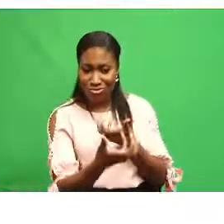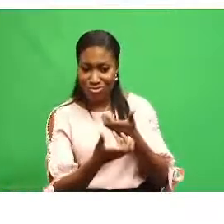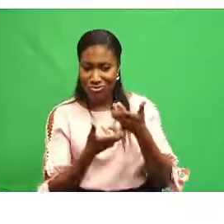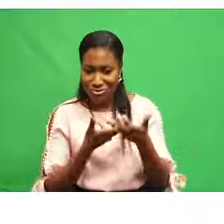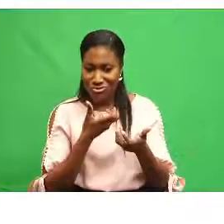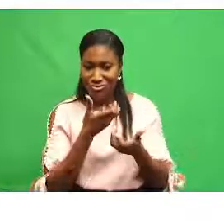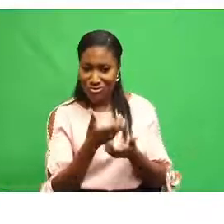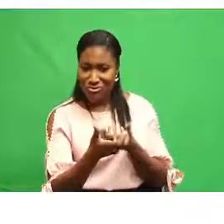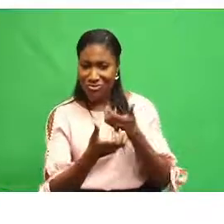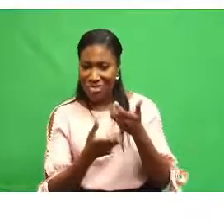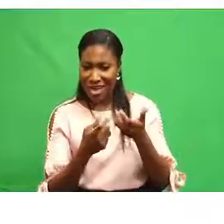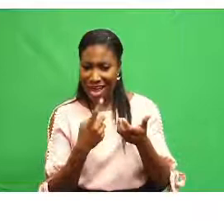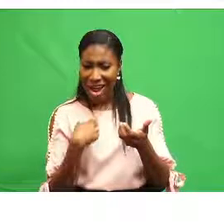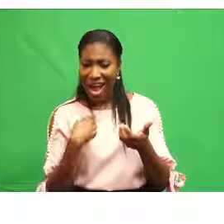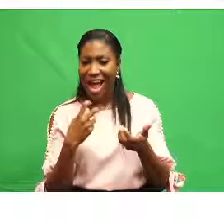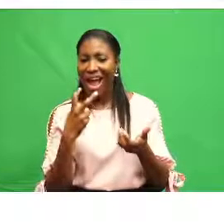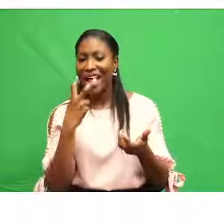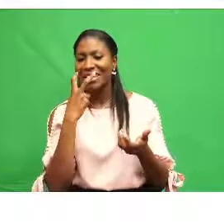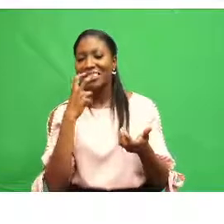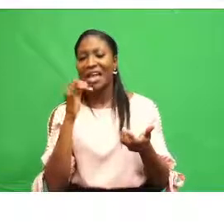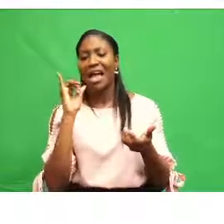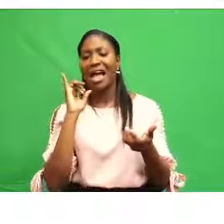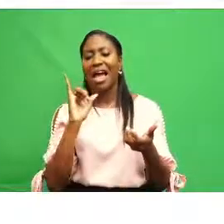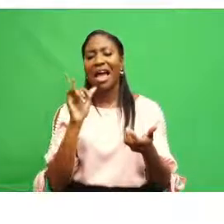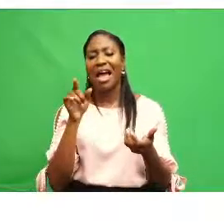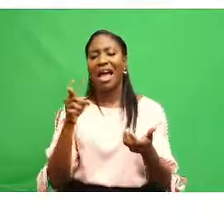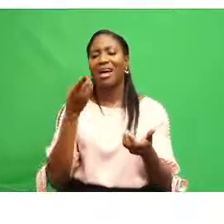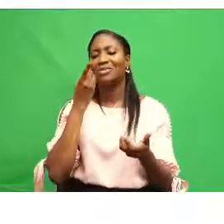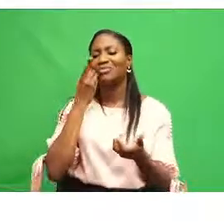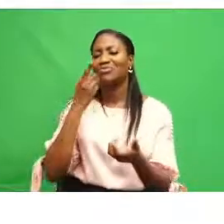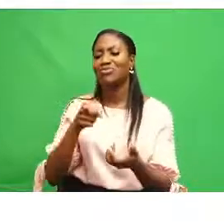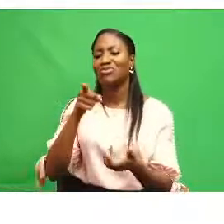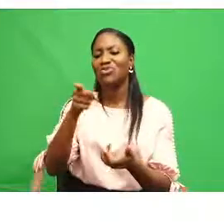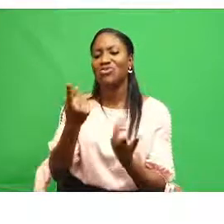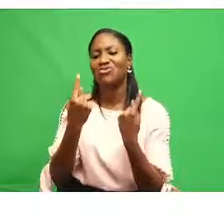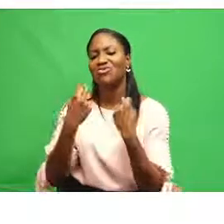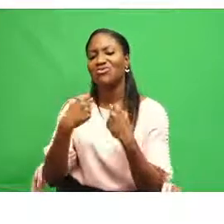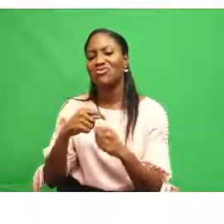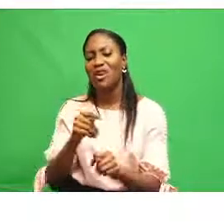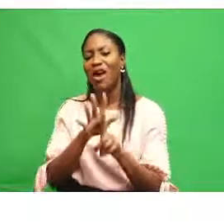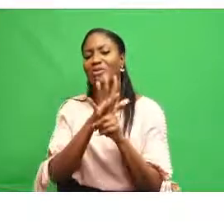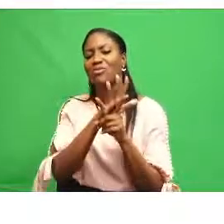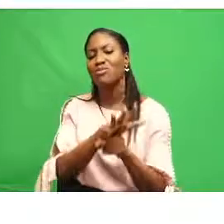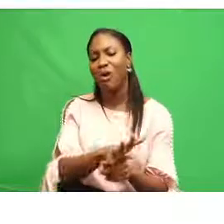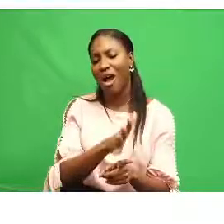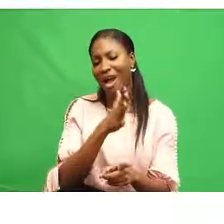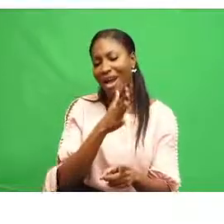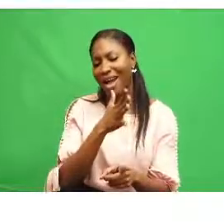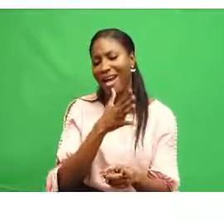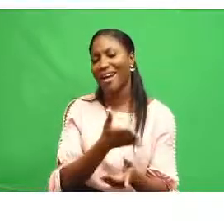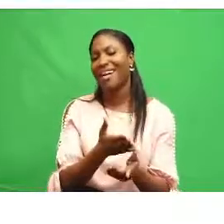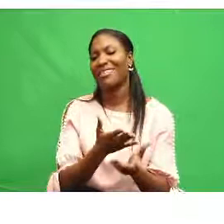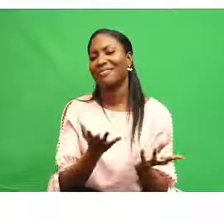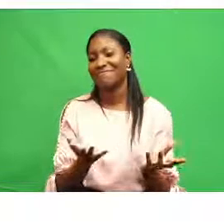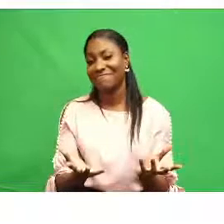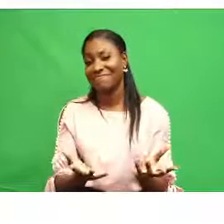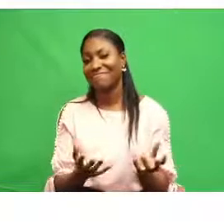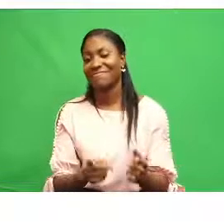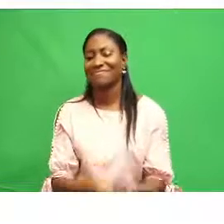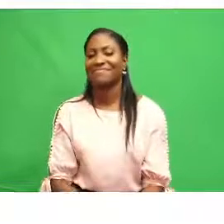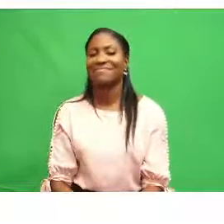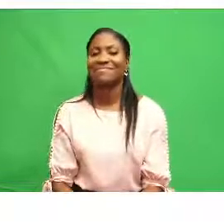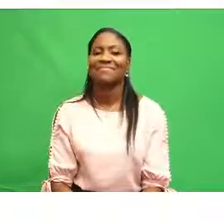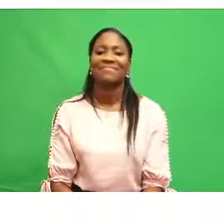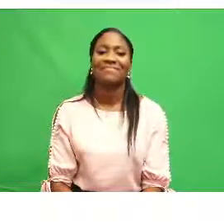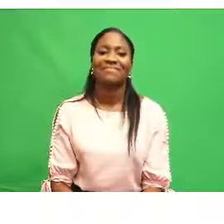you sense and you pick up on these signs that may tell a picture that something is not right. Like I